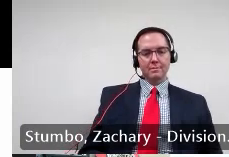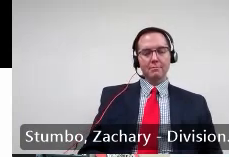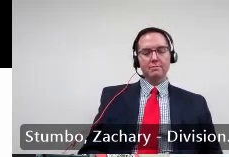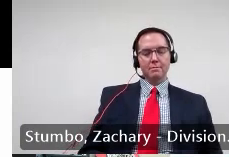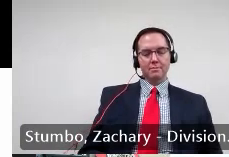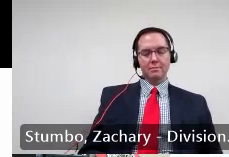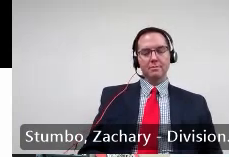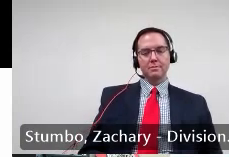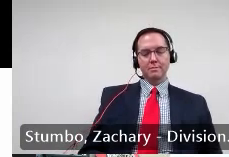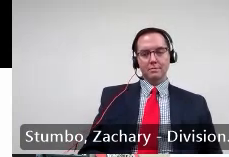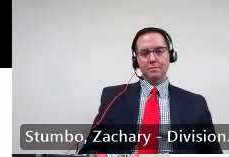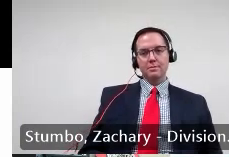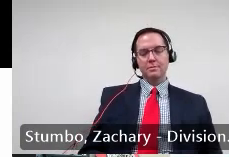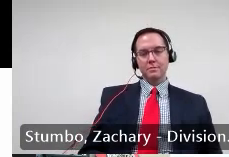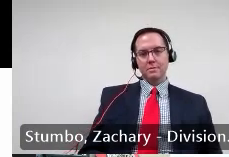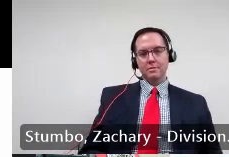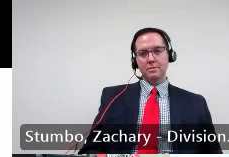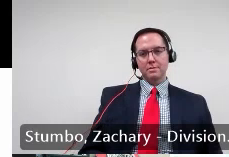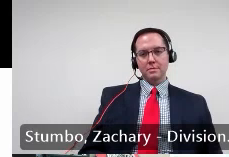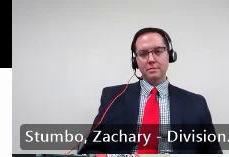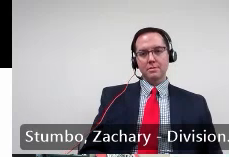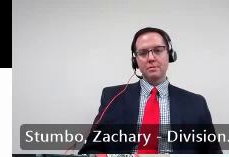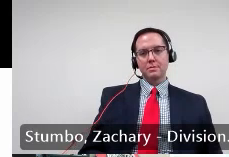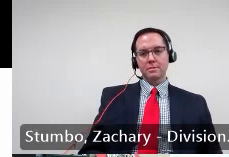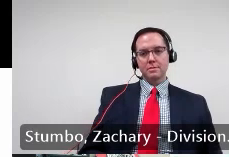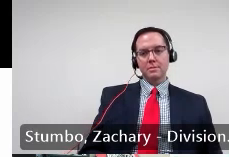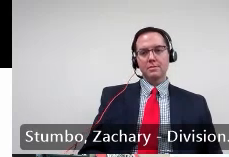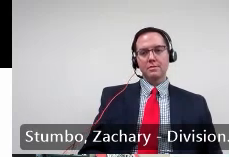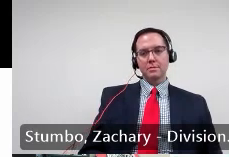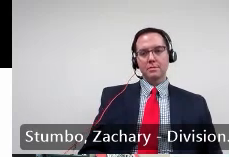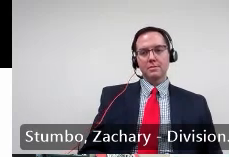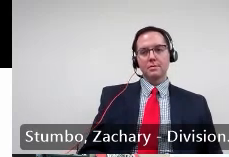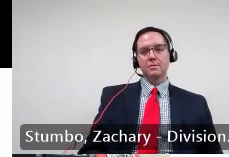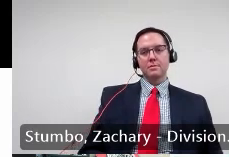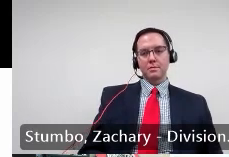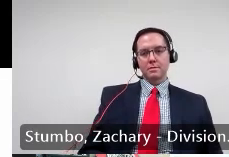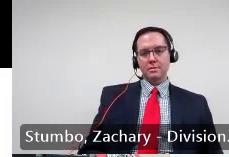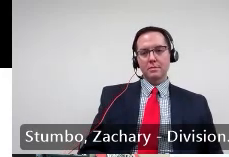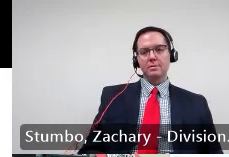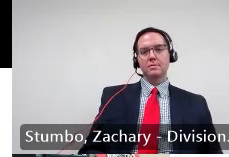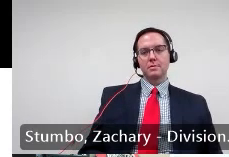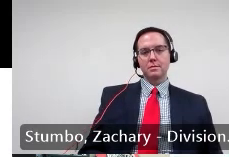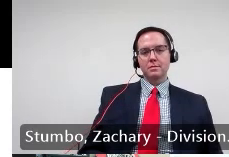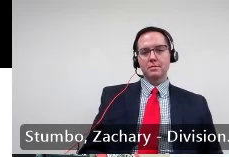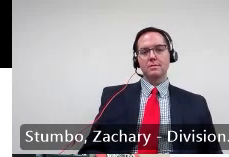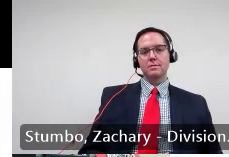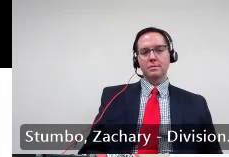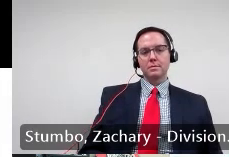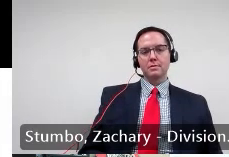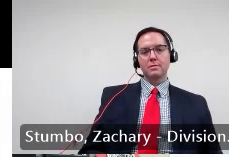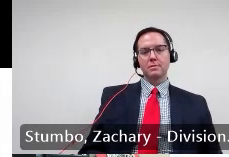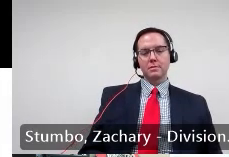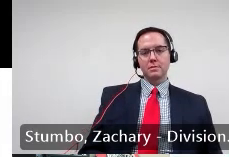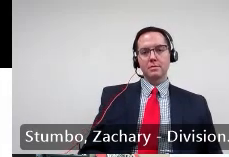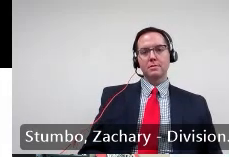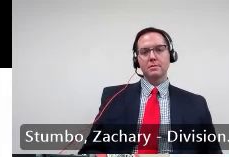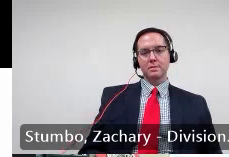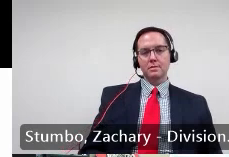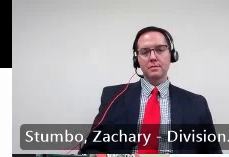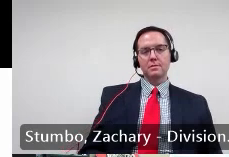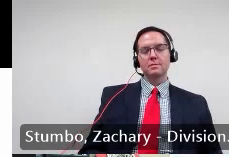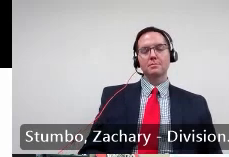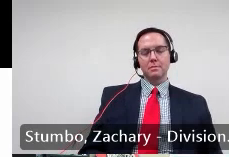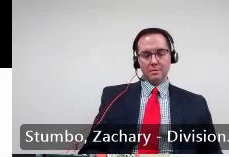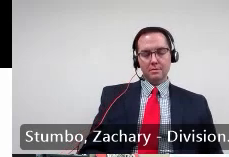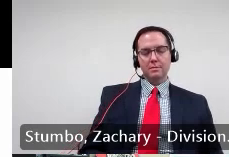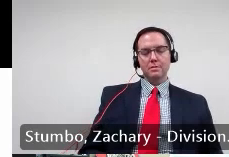office staff and fiscal people in your district can be a really critical part of making sure that students have what they need. There's been a lot of ways that districts have found to